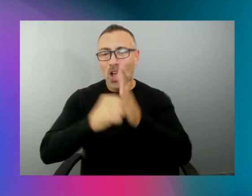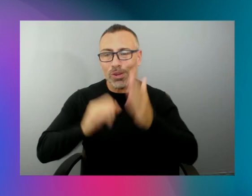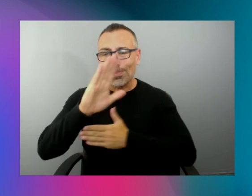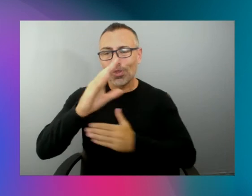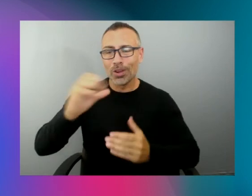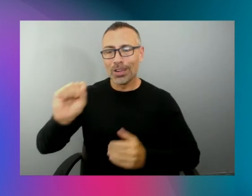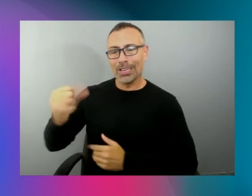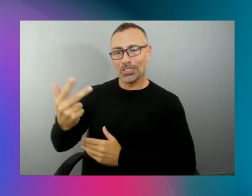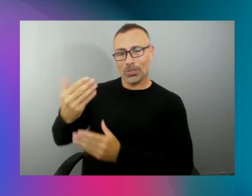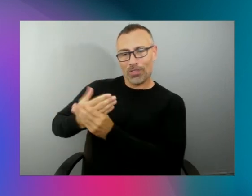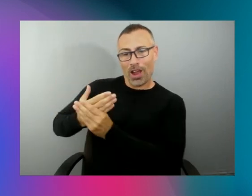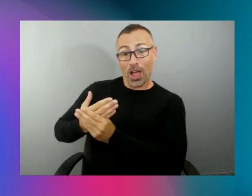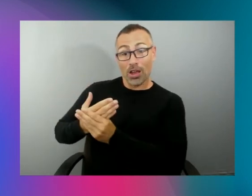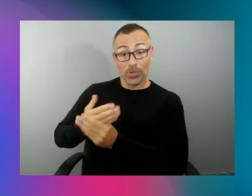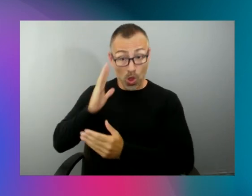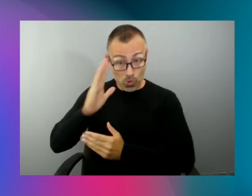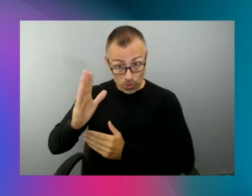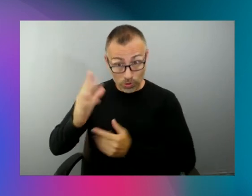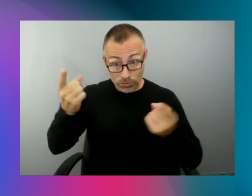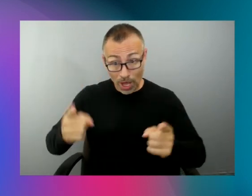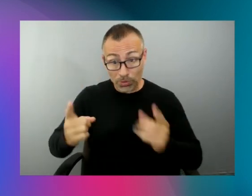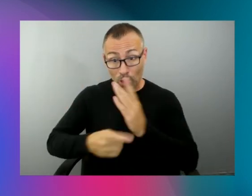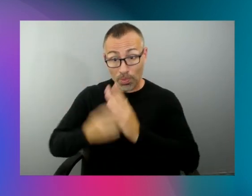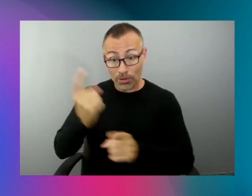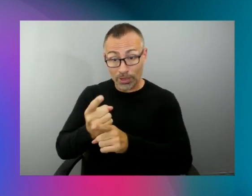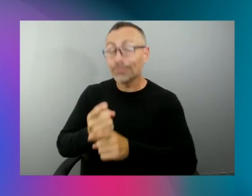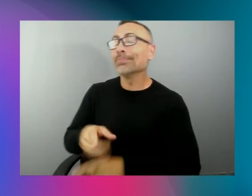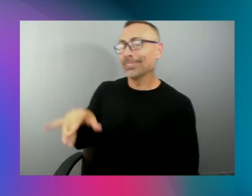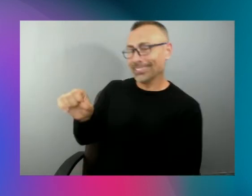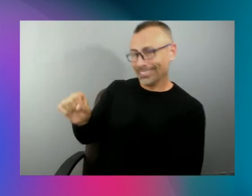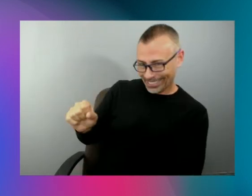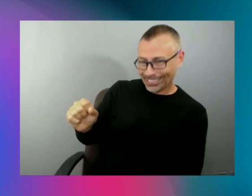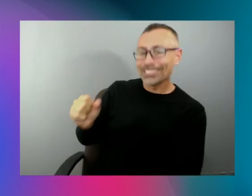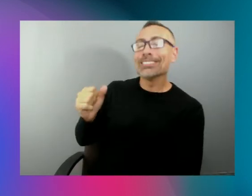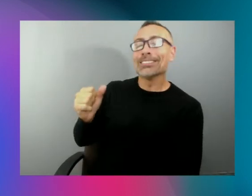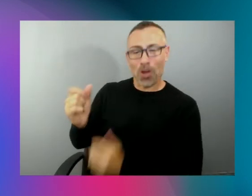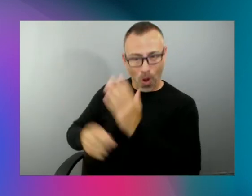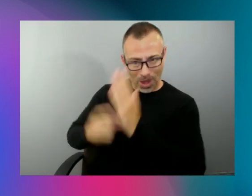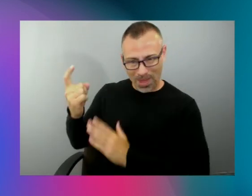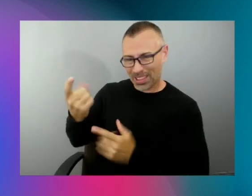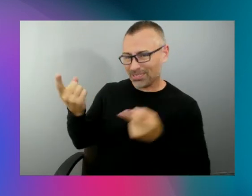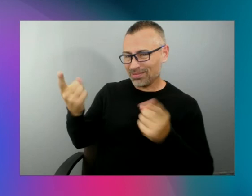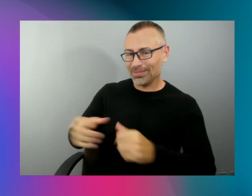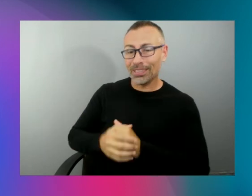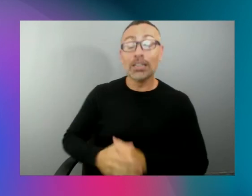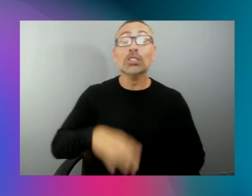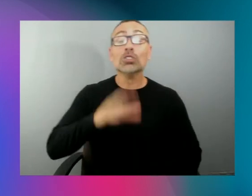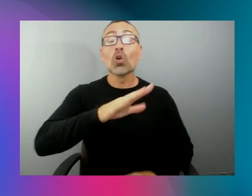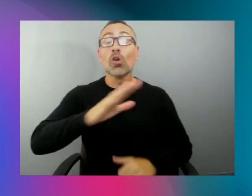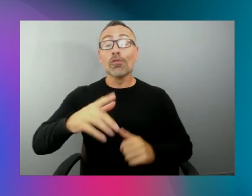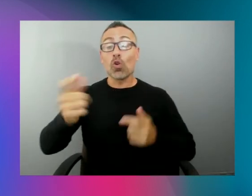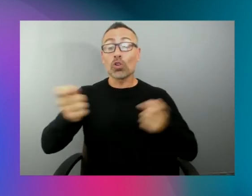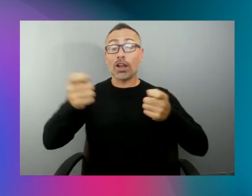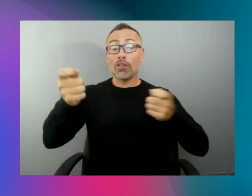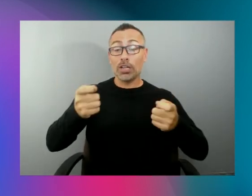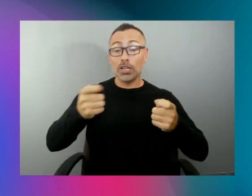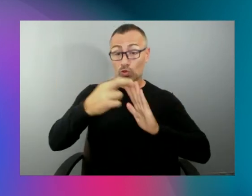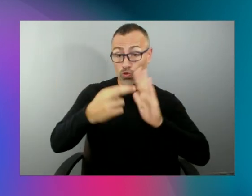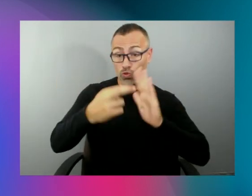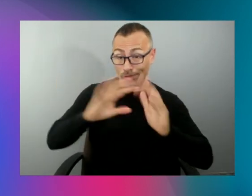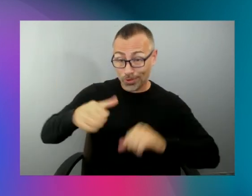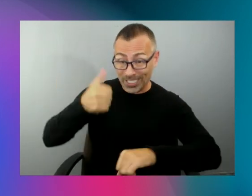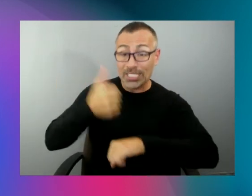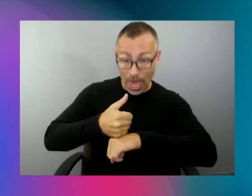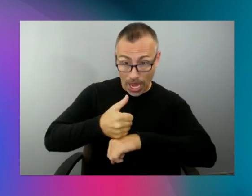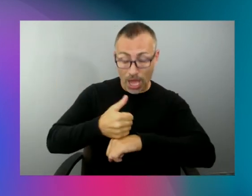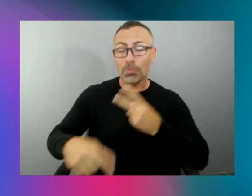does automatically. That's amazing. So as a part of config rule, what we did, we set up governance, and as a part of risk management, we attached